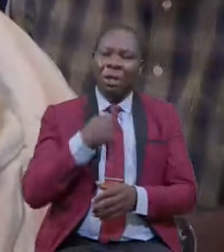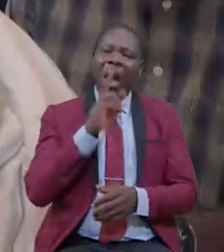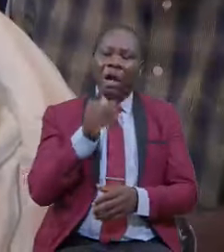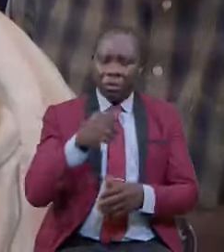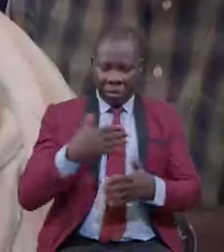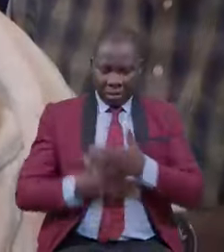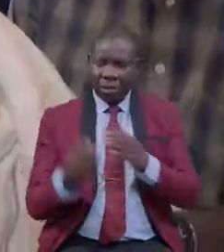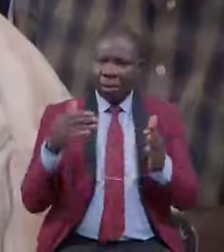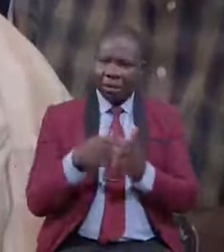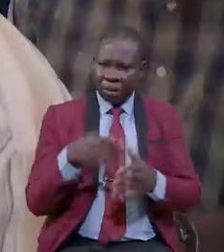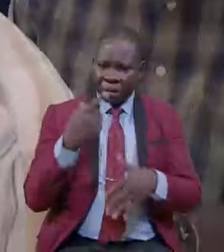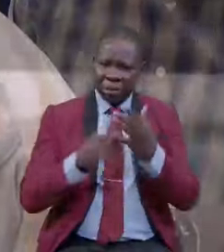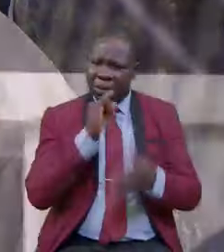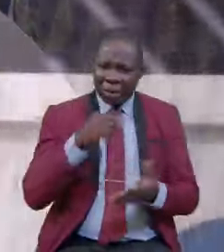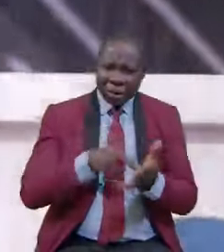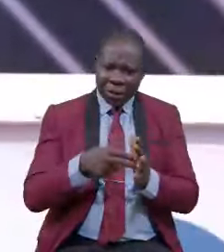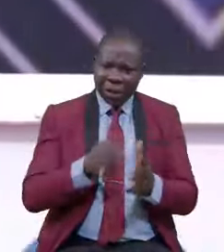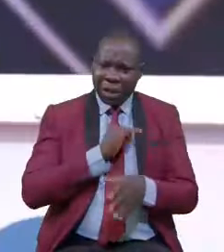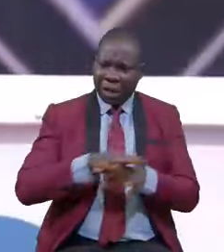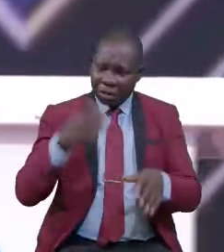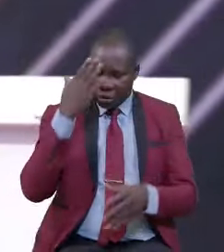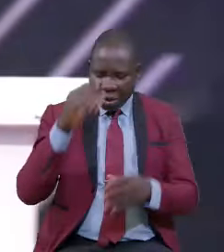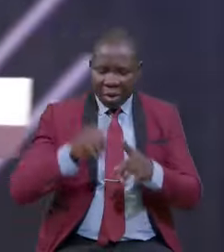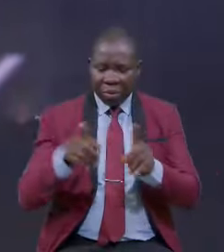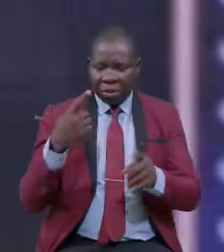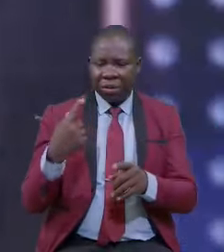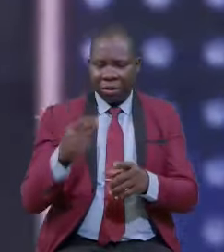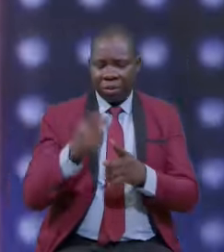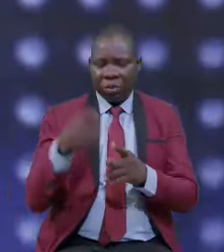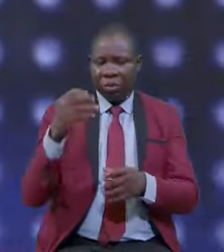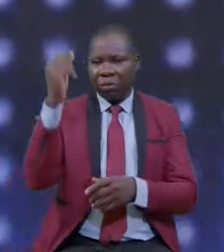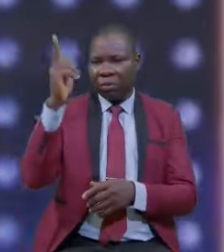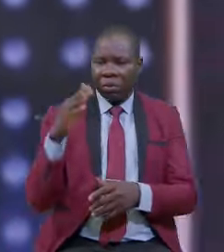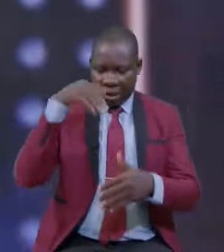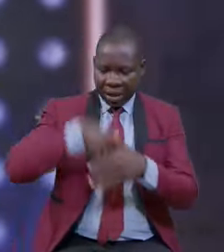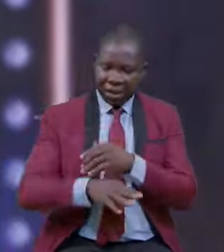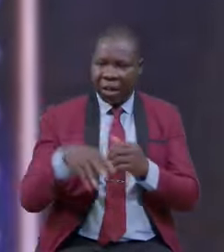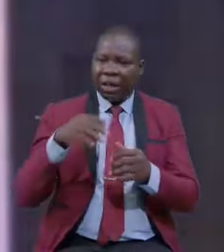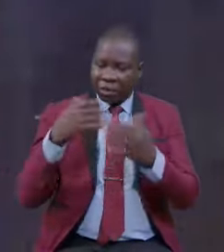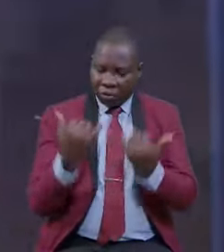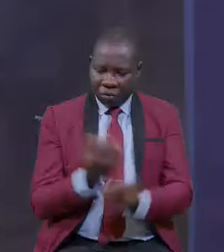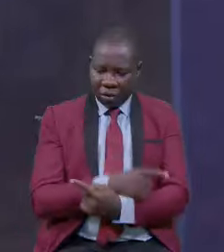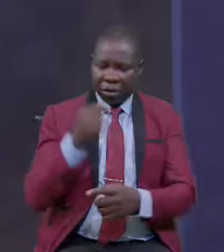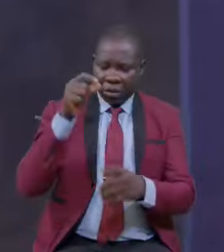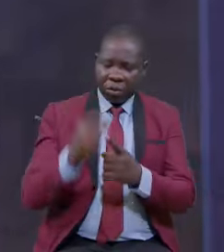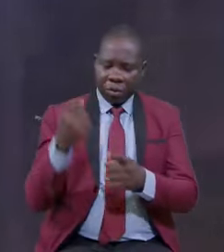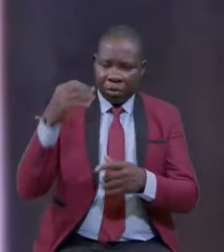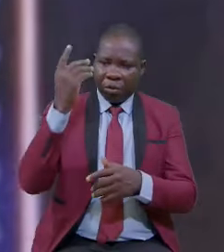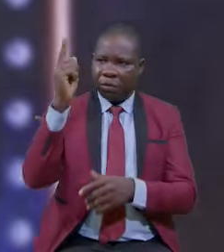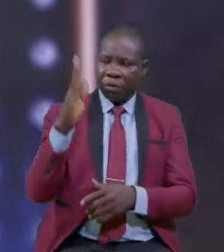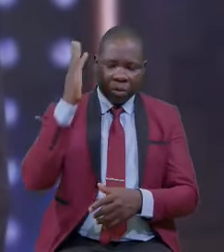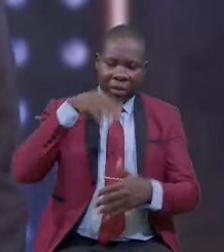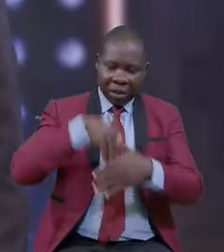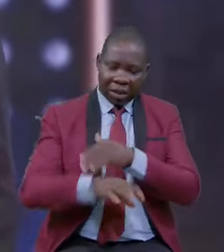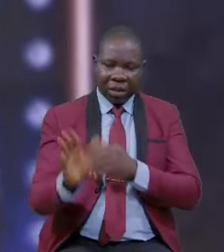you. Yeah. And now life has become different. I go with the